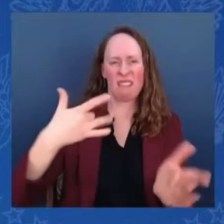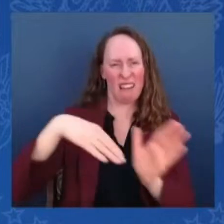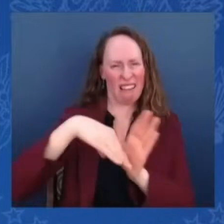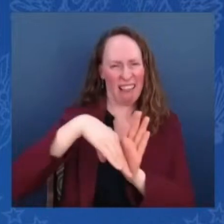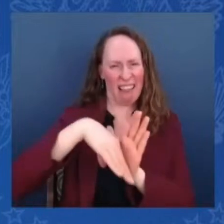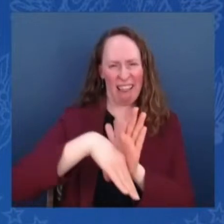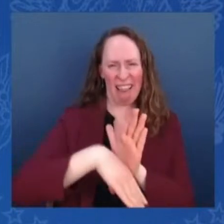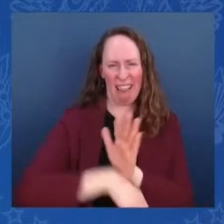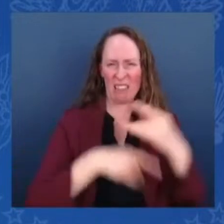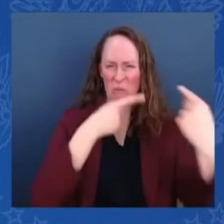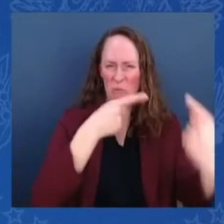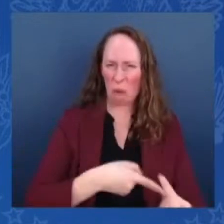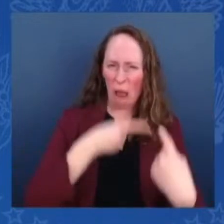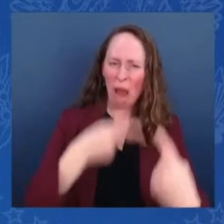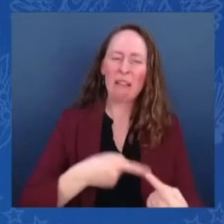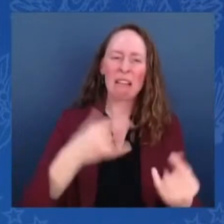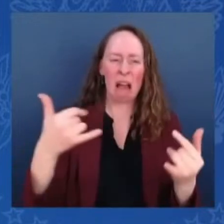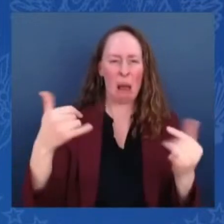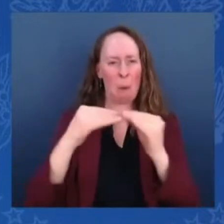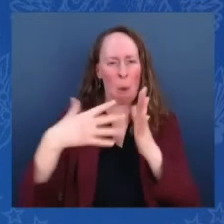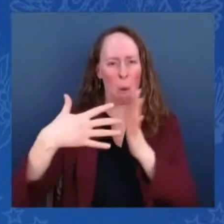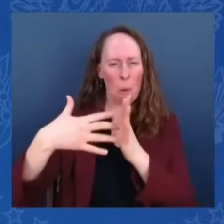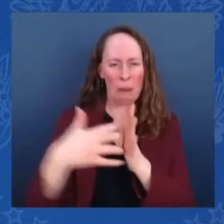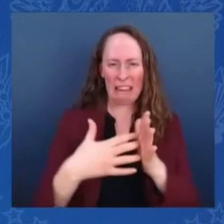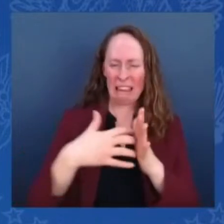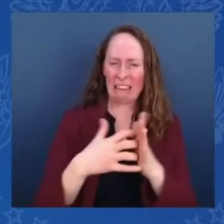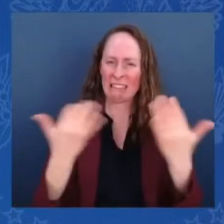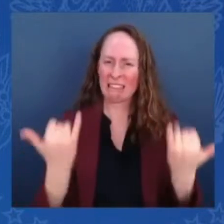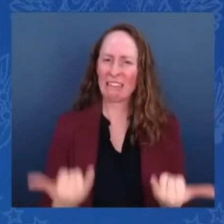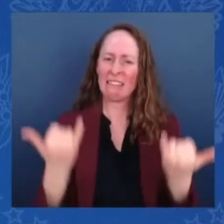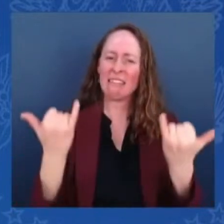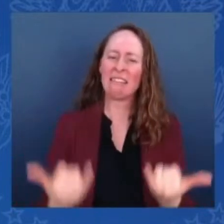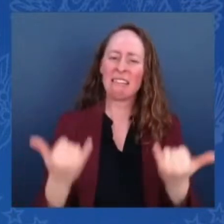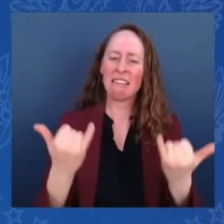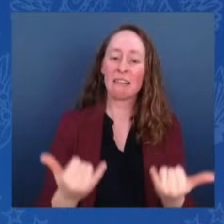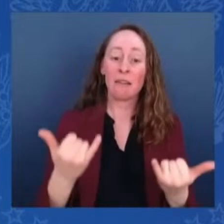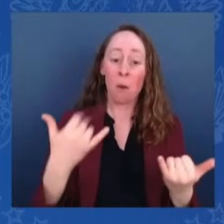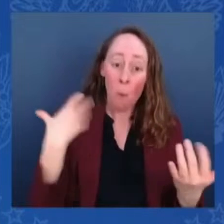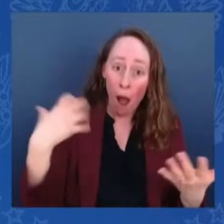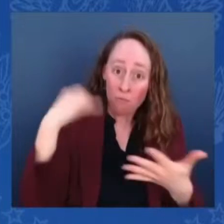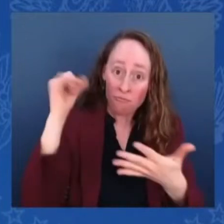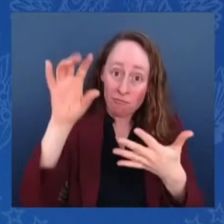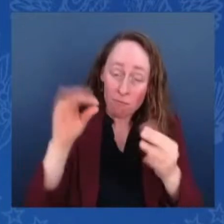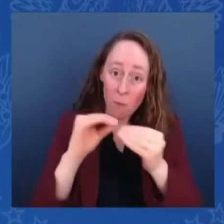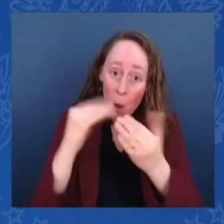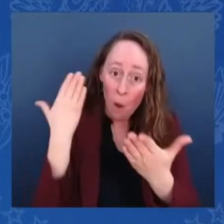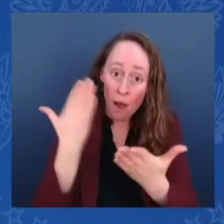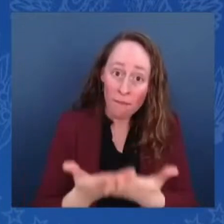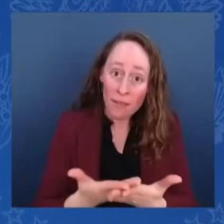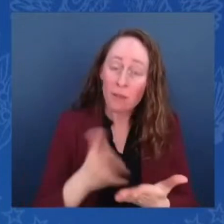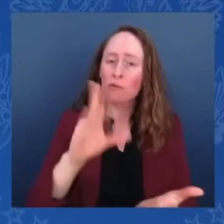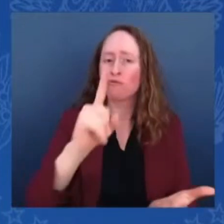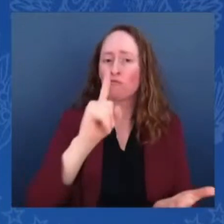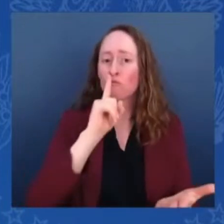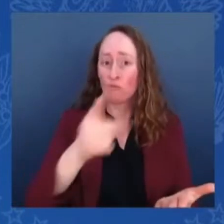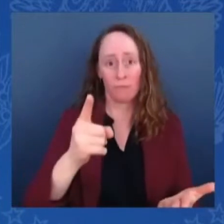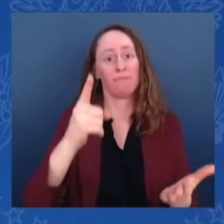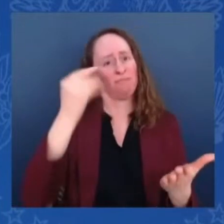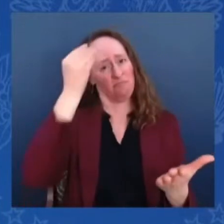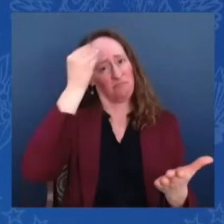decades. And if you want more evidence that we've seriously weakened Iran and Russia, just take a look at